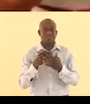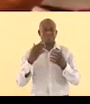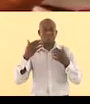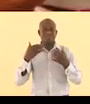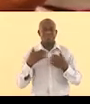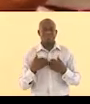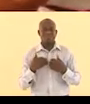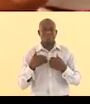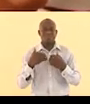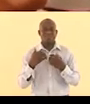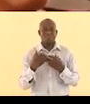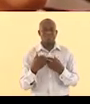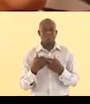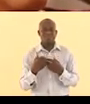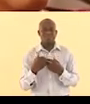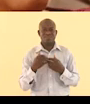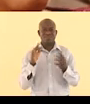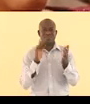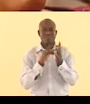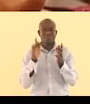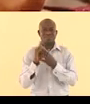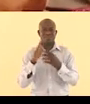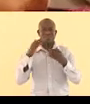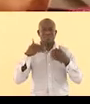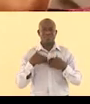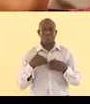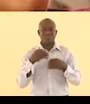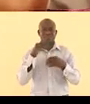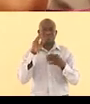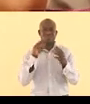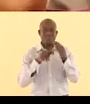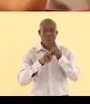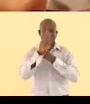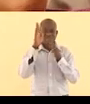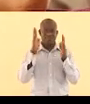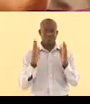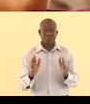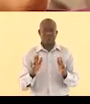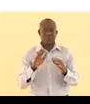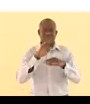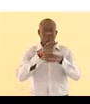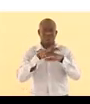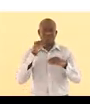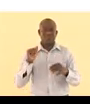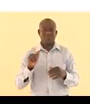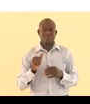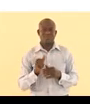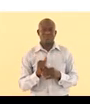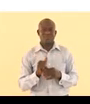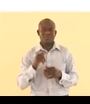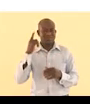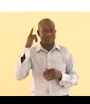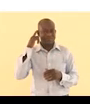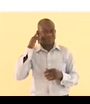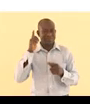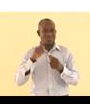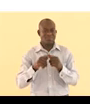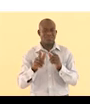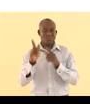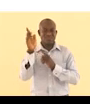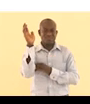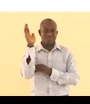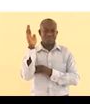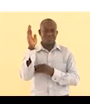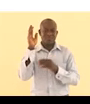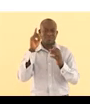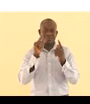as Christians have a prophetic calling, baptized as prophets, priests, and kings. It is part of our calling, therefore, to listen to God's